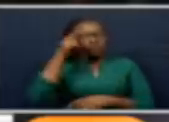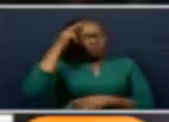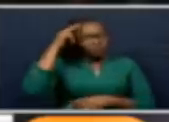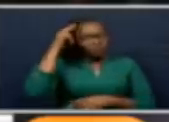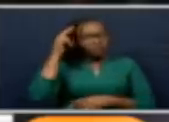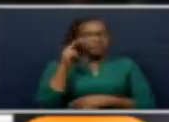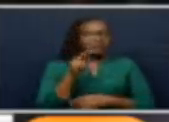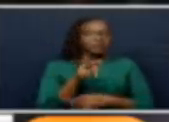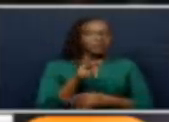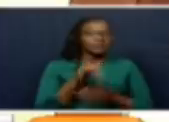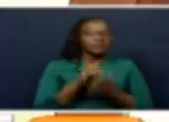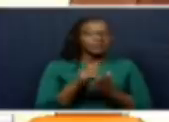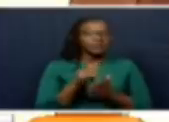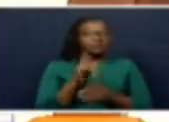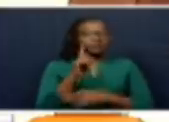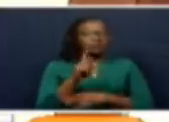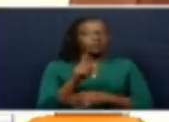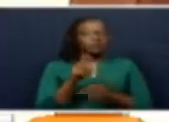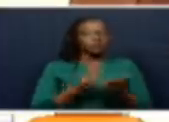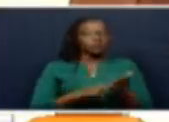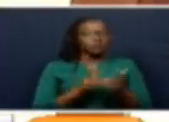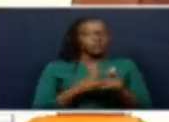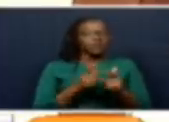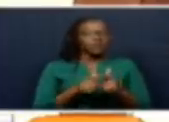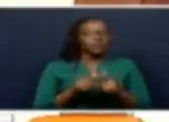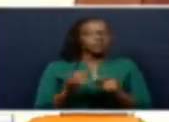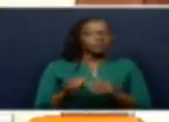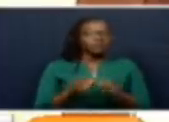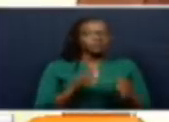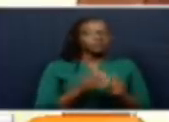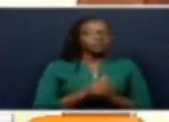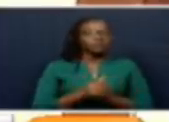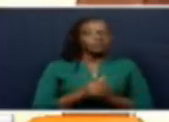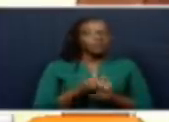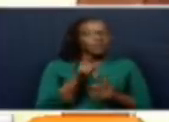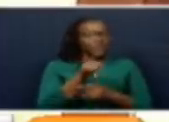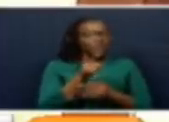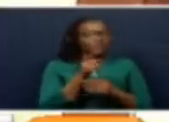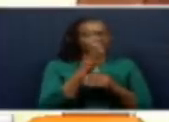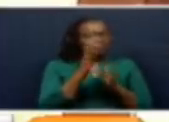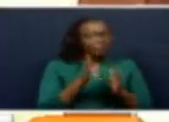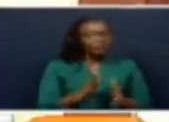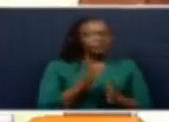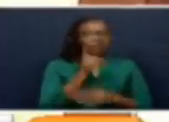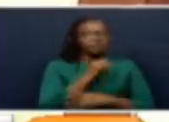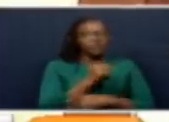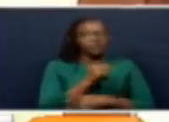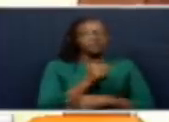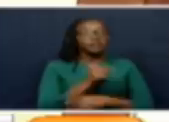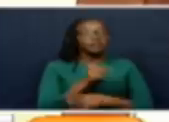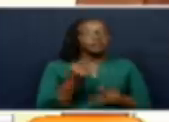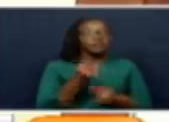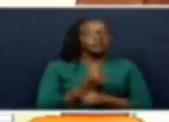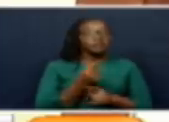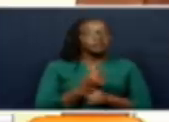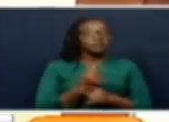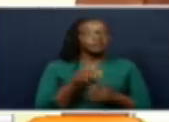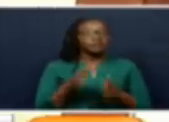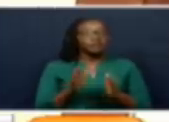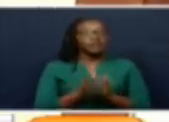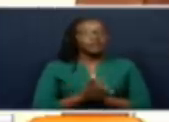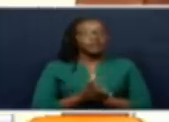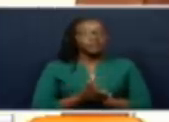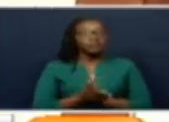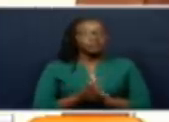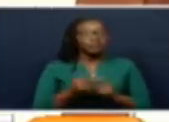yeah. Yeah, he's a very well experienced person. He has been in civil service. He's a diplomat. He's a good guy. Yeah. You'll be able to work with him? With me,